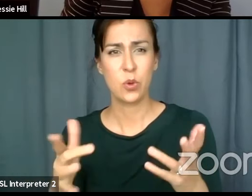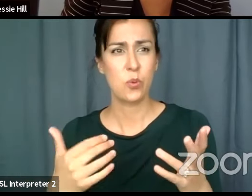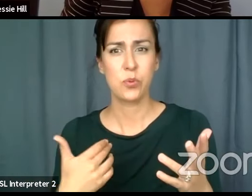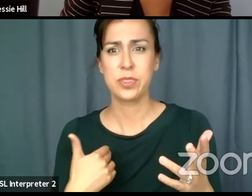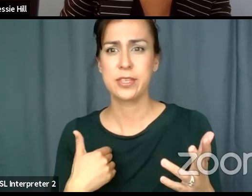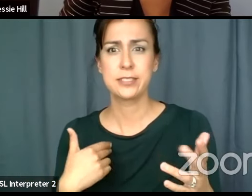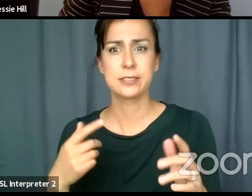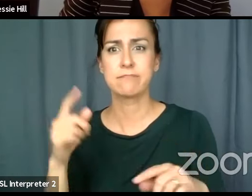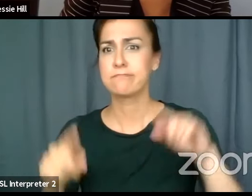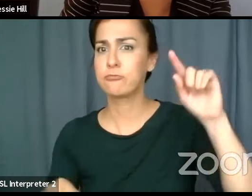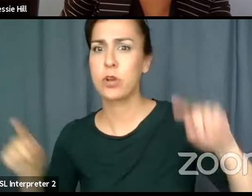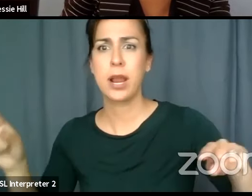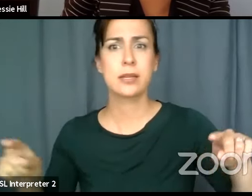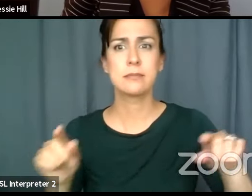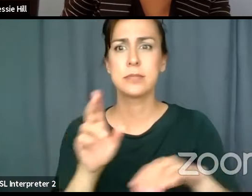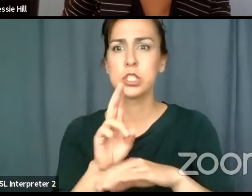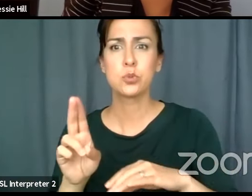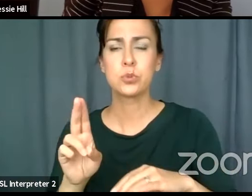of non-lethal